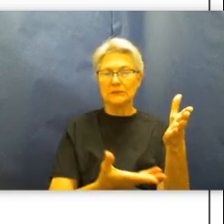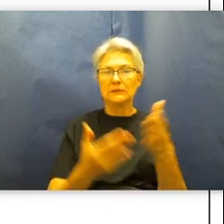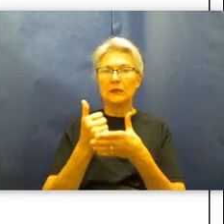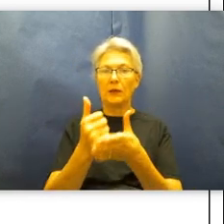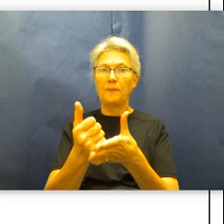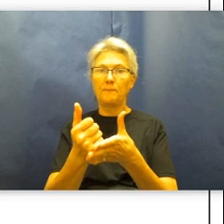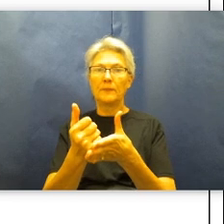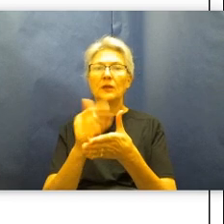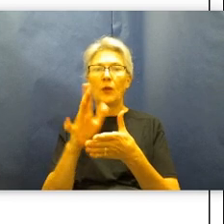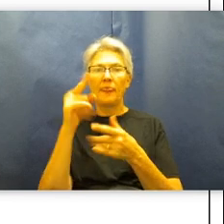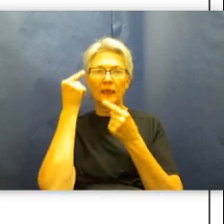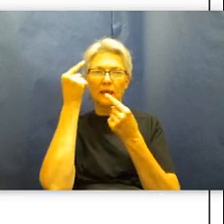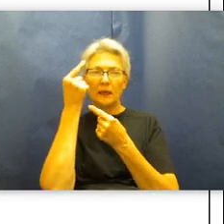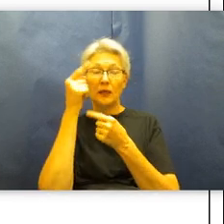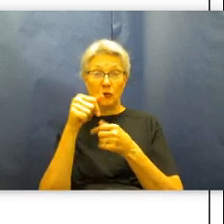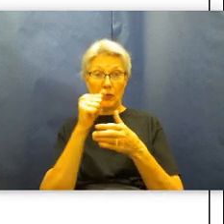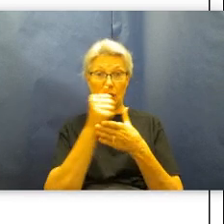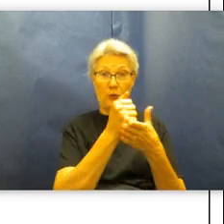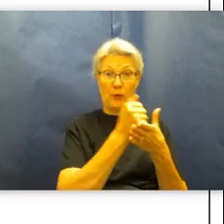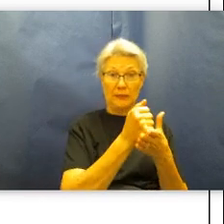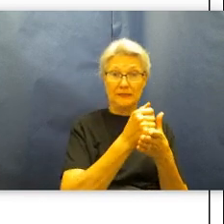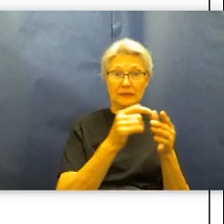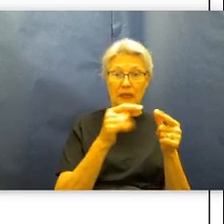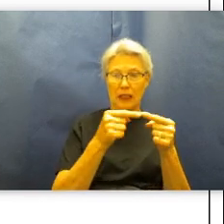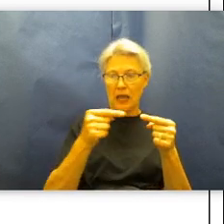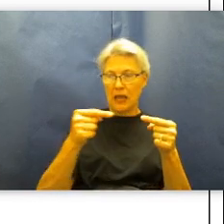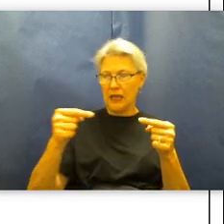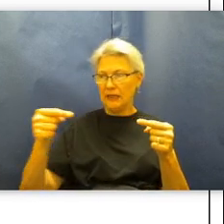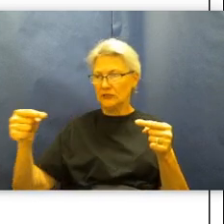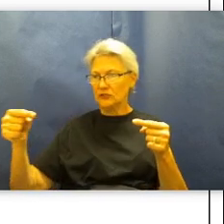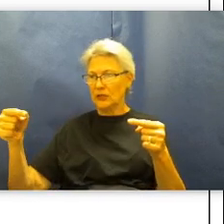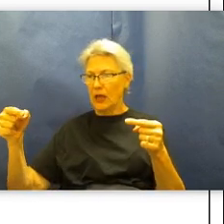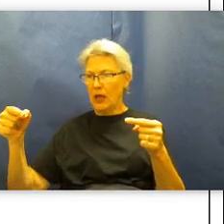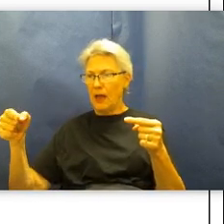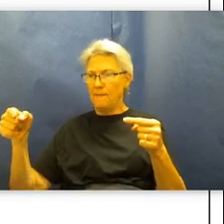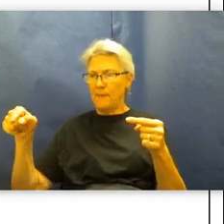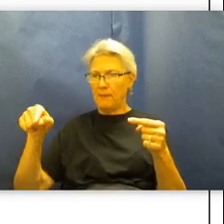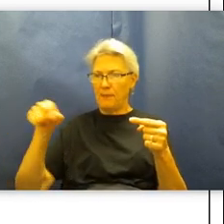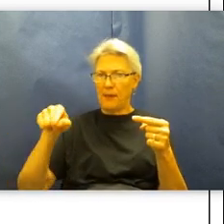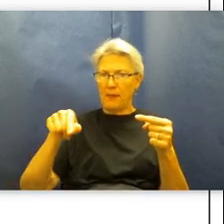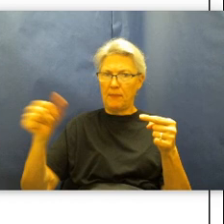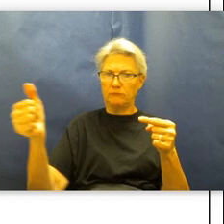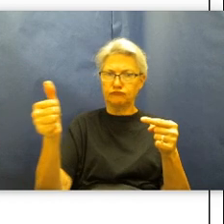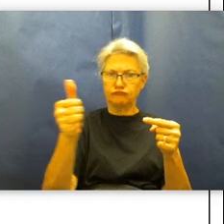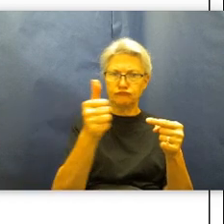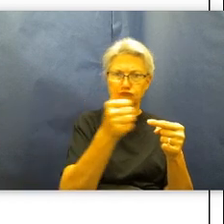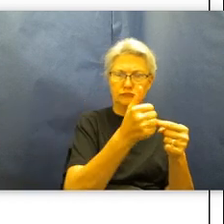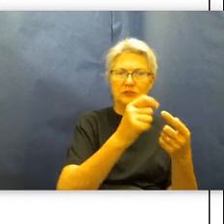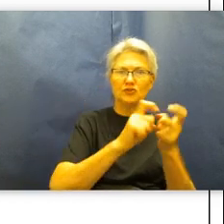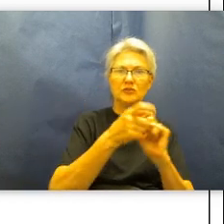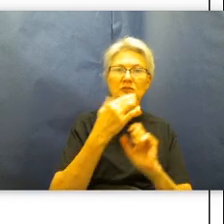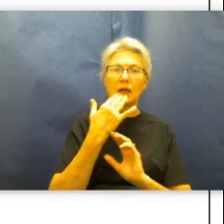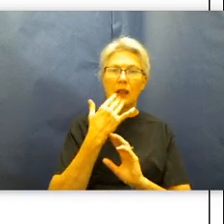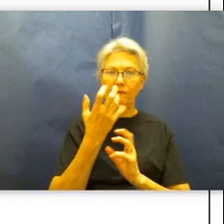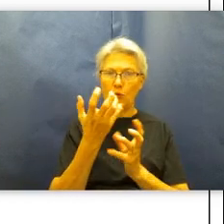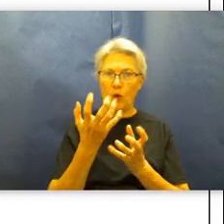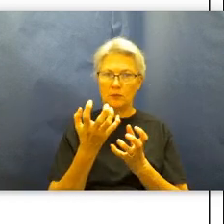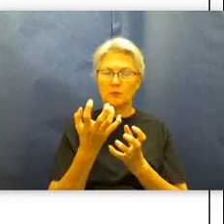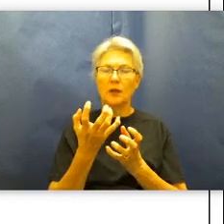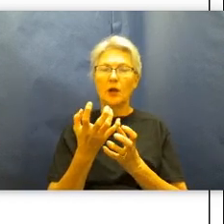thinking. You can erase the lines that are provided for you and change the color. Refer back to